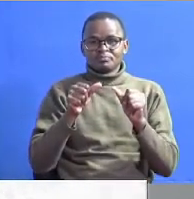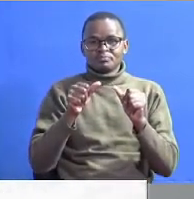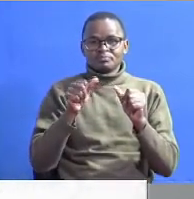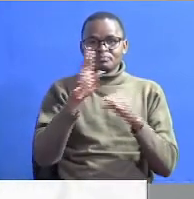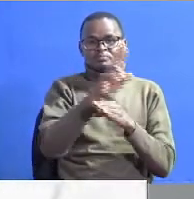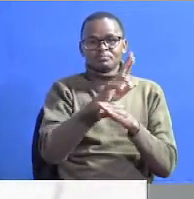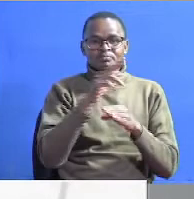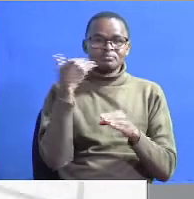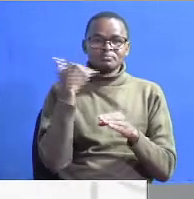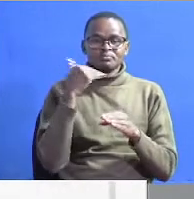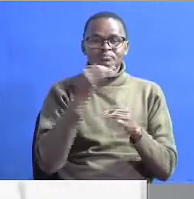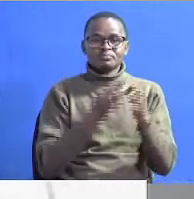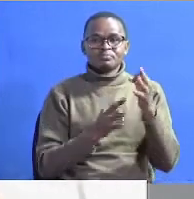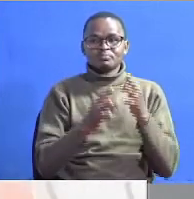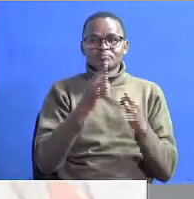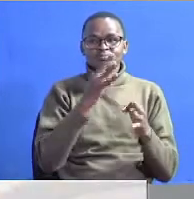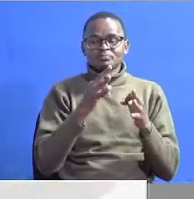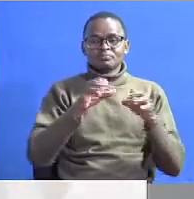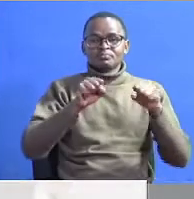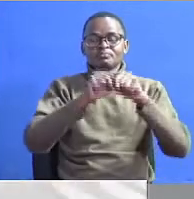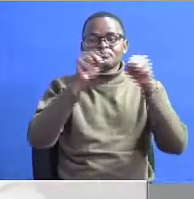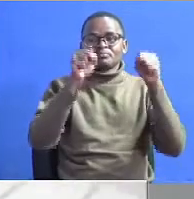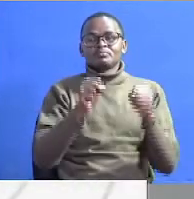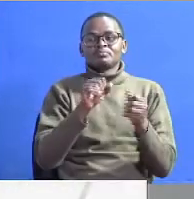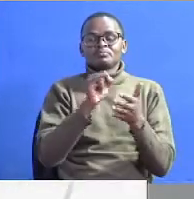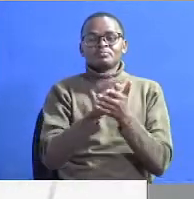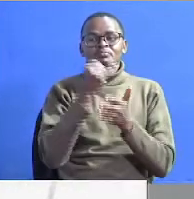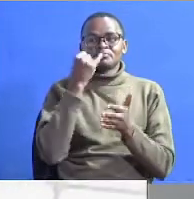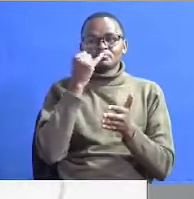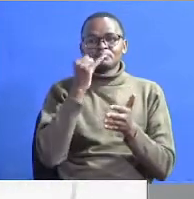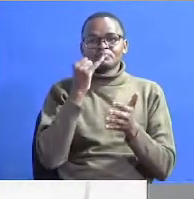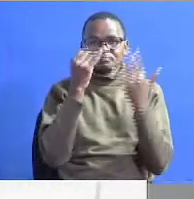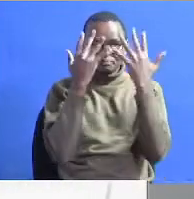the criminal justice system. Right. That is the